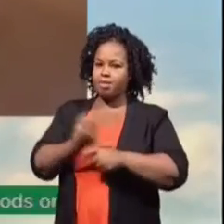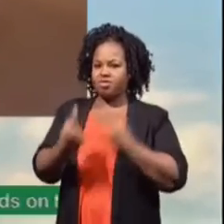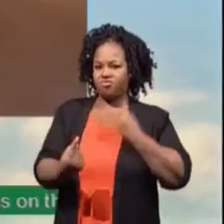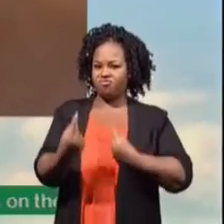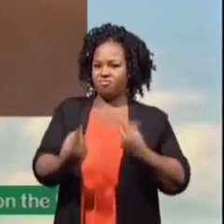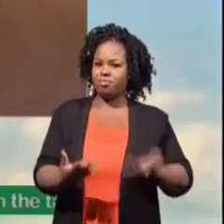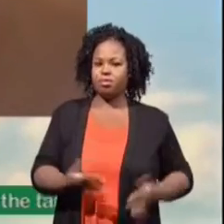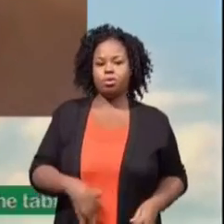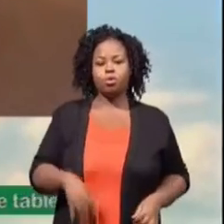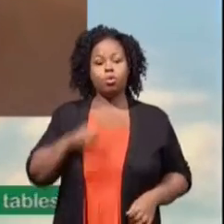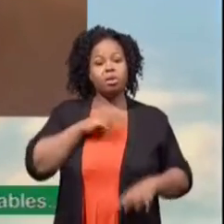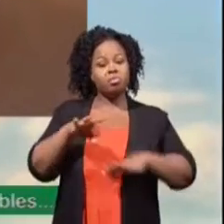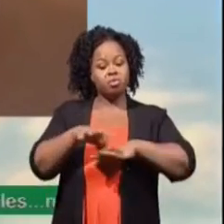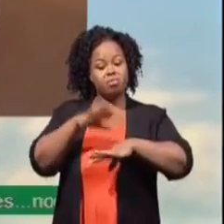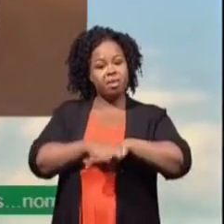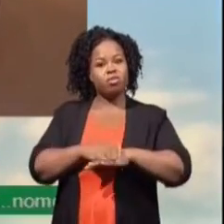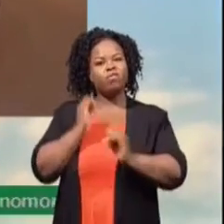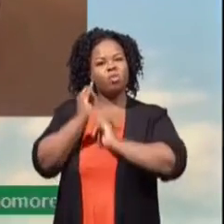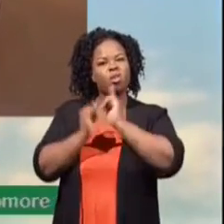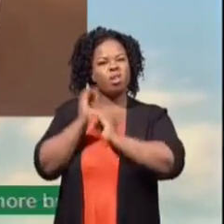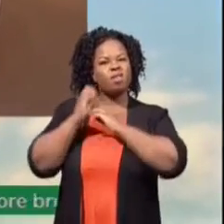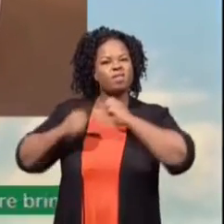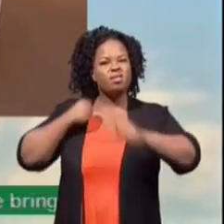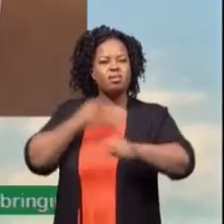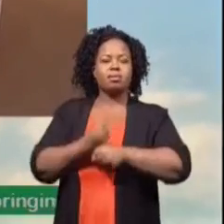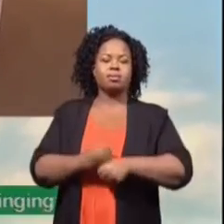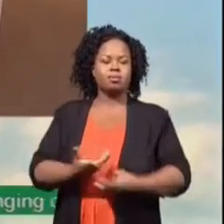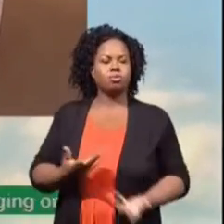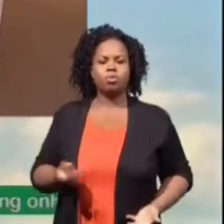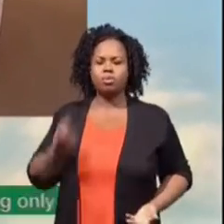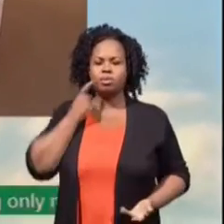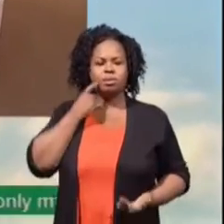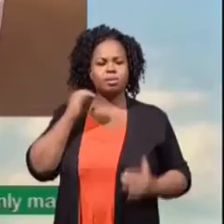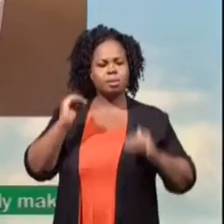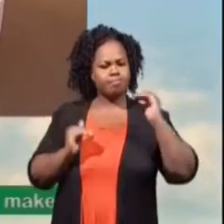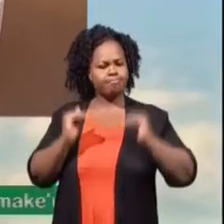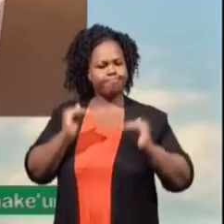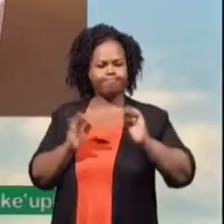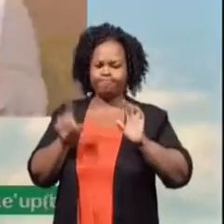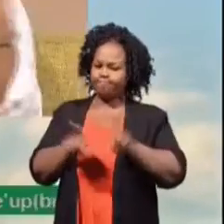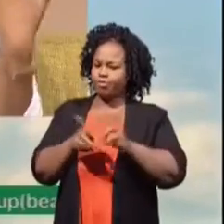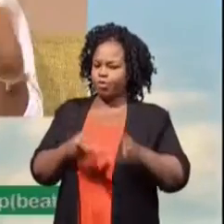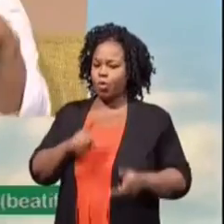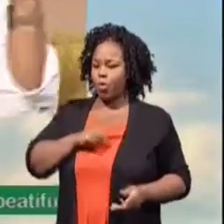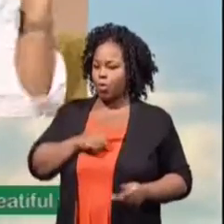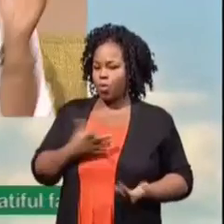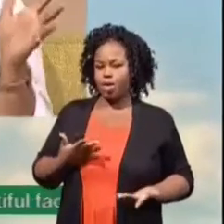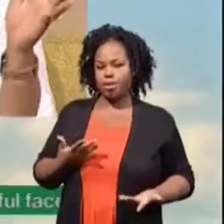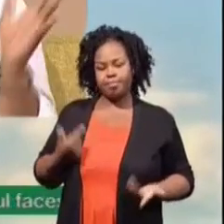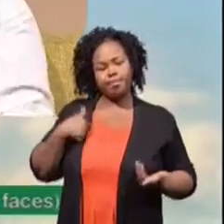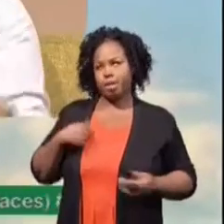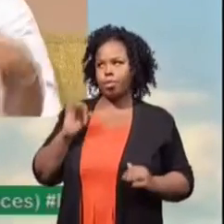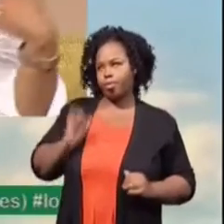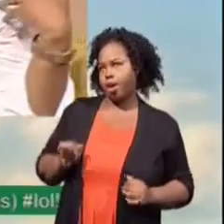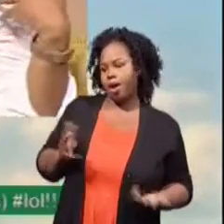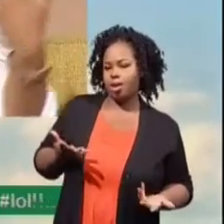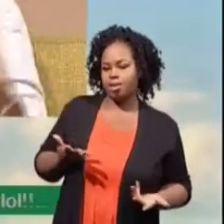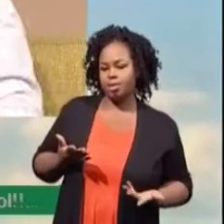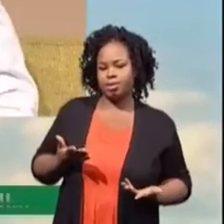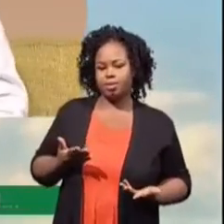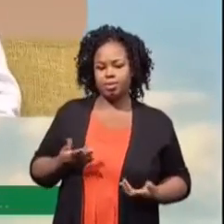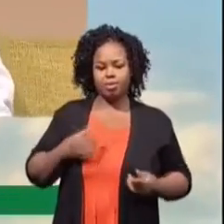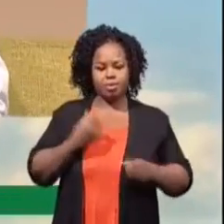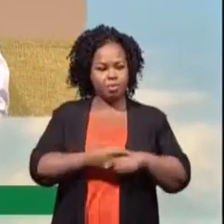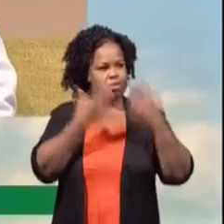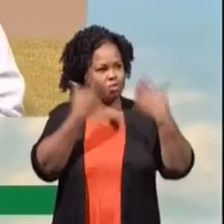way. And you know what? We've been married for 11 years and these 11 years we've been able to have that balance because of that. I'm not